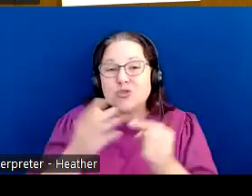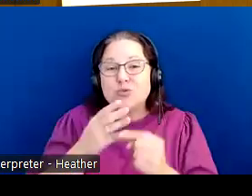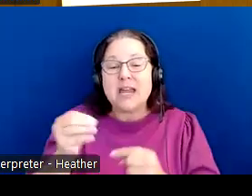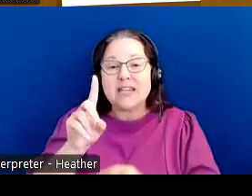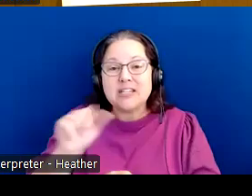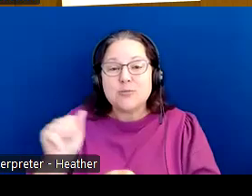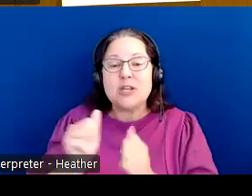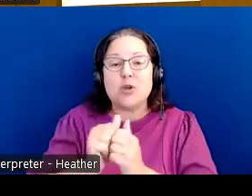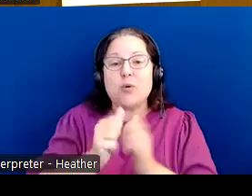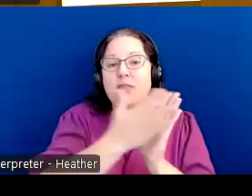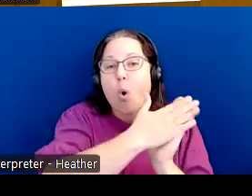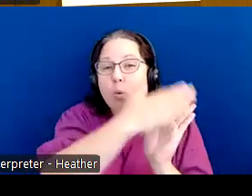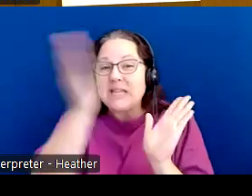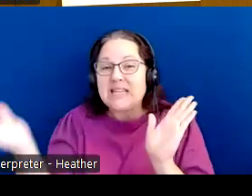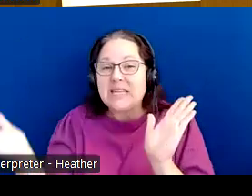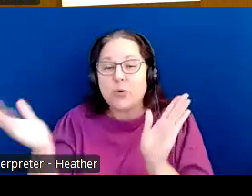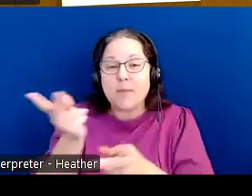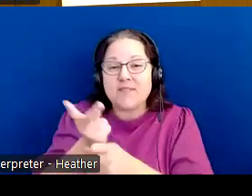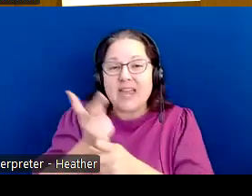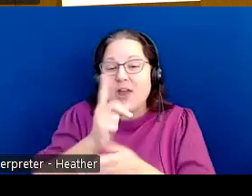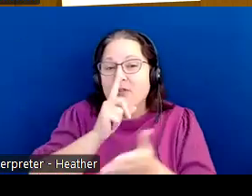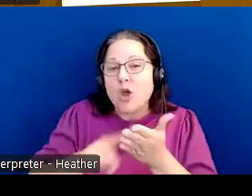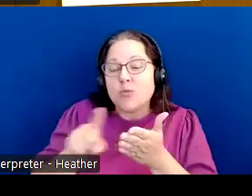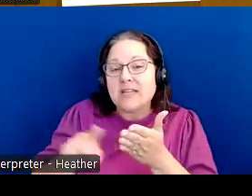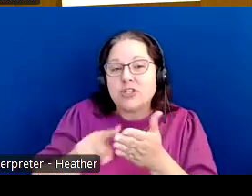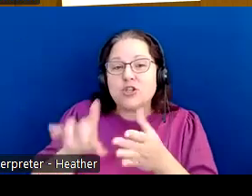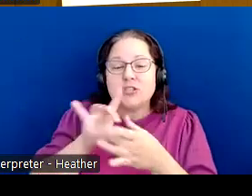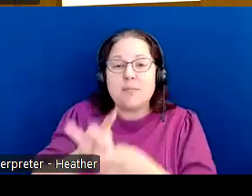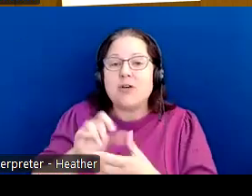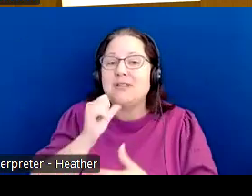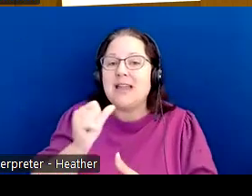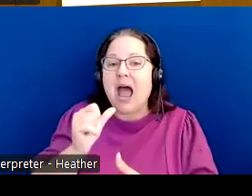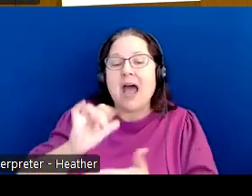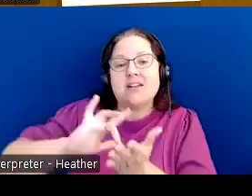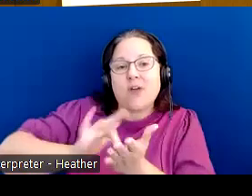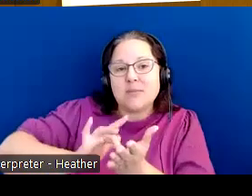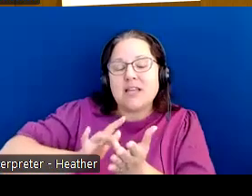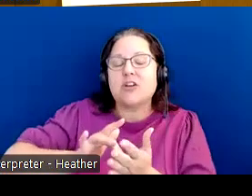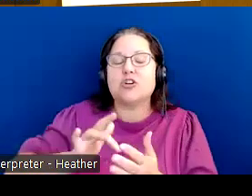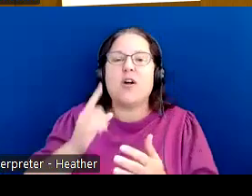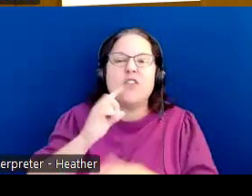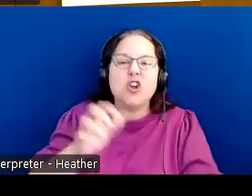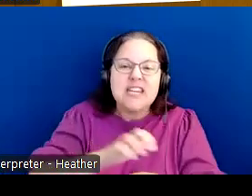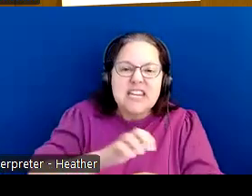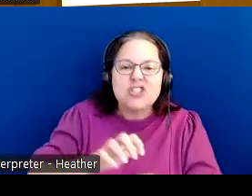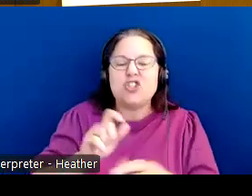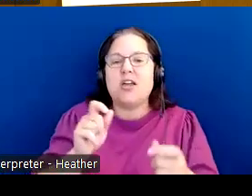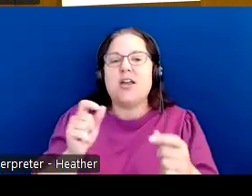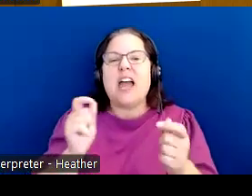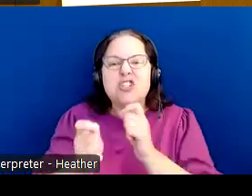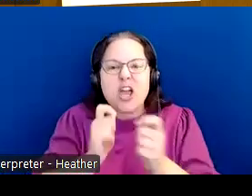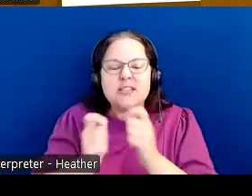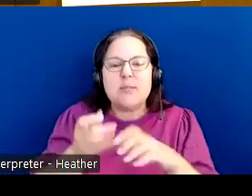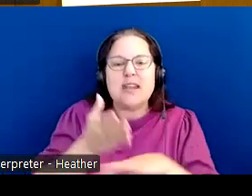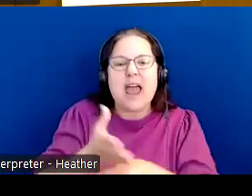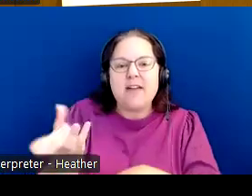continuum of care, and her research focuses on non-pharmacologic treatments for pain, itch, long-term adjustment following burn injury,